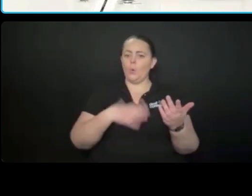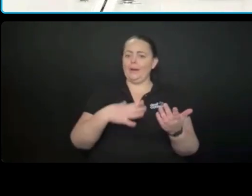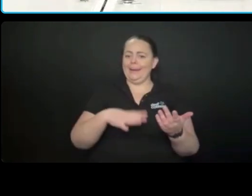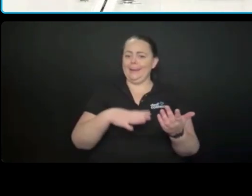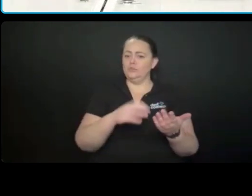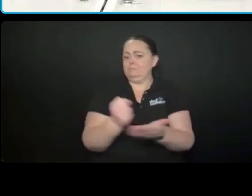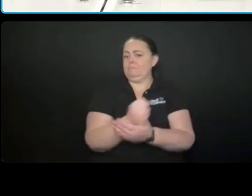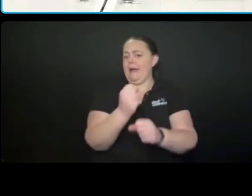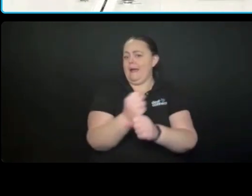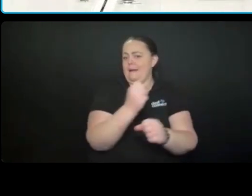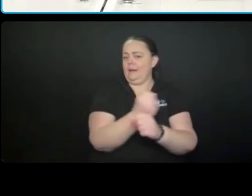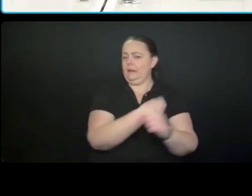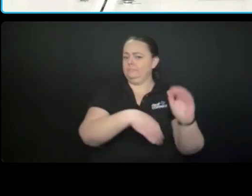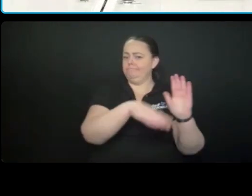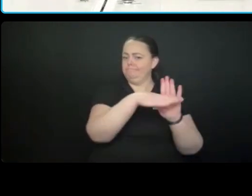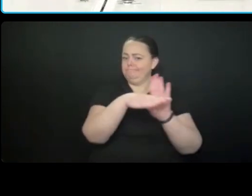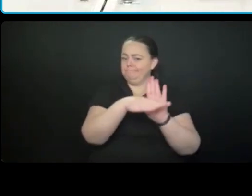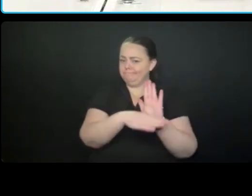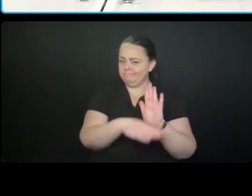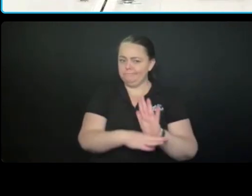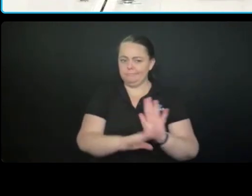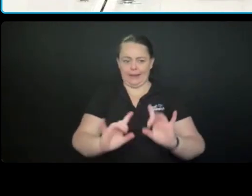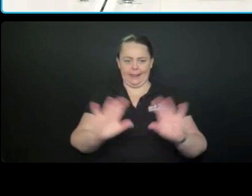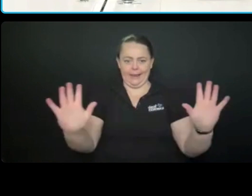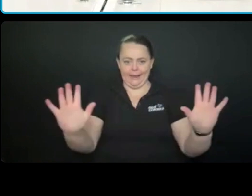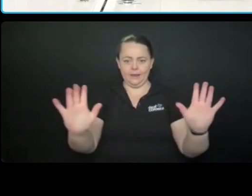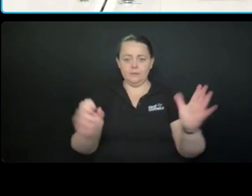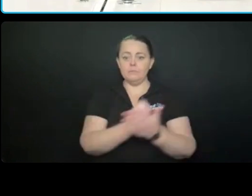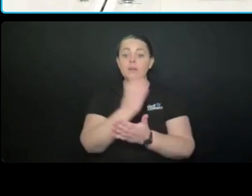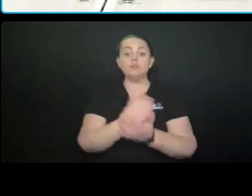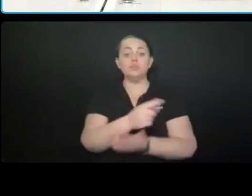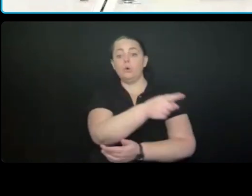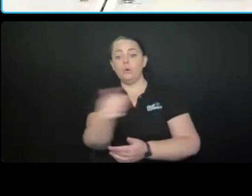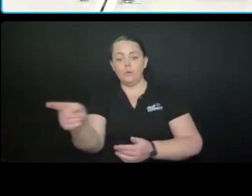to determine the extent of substandard care, and also